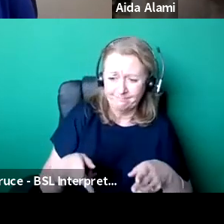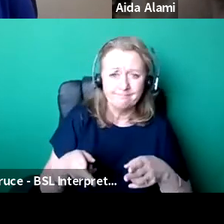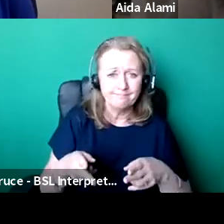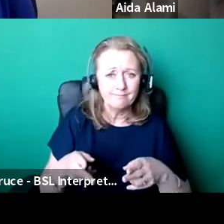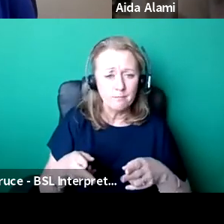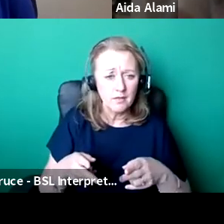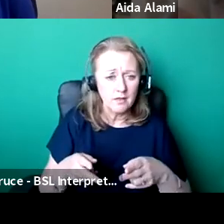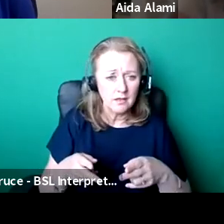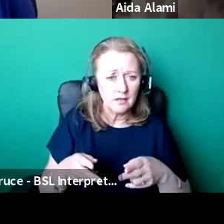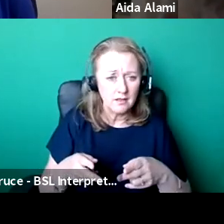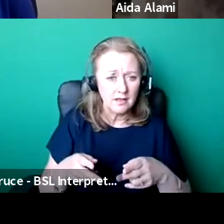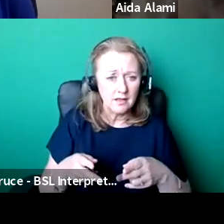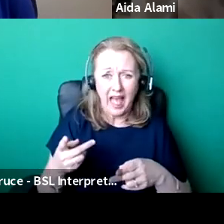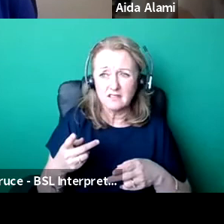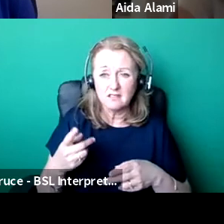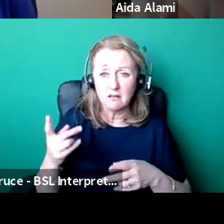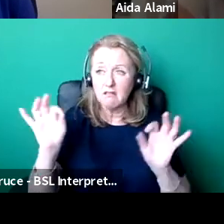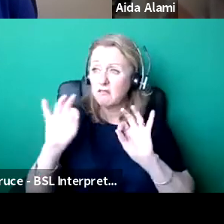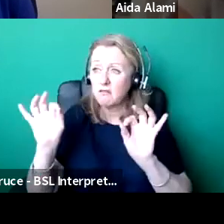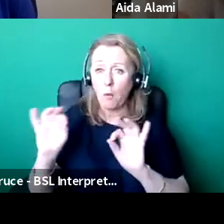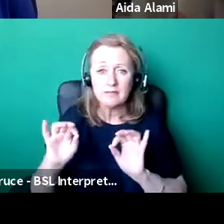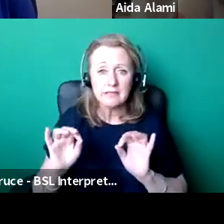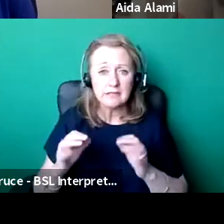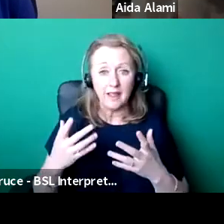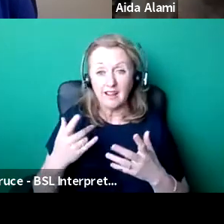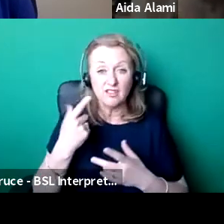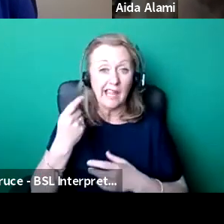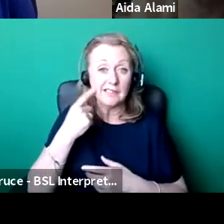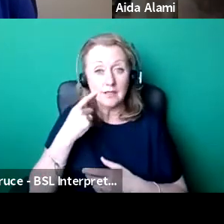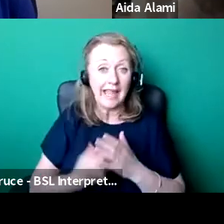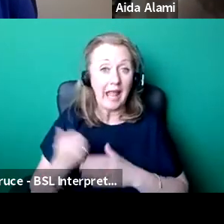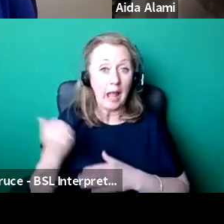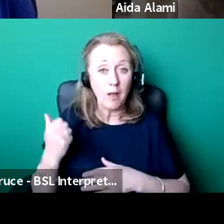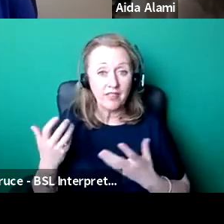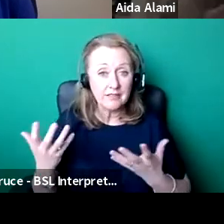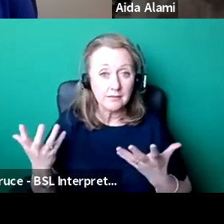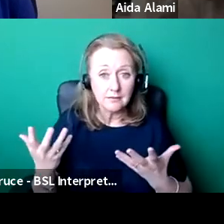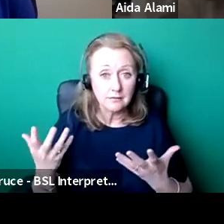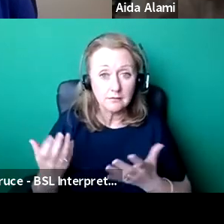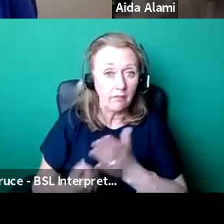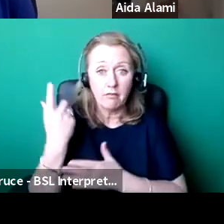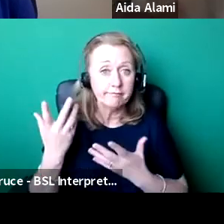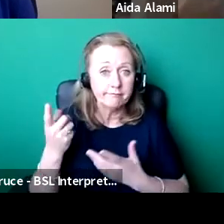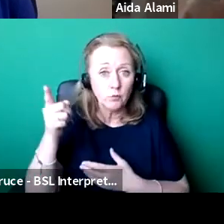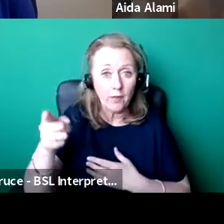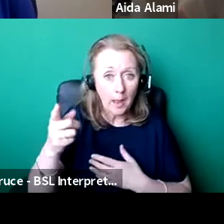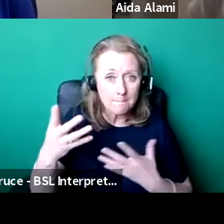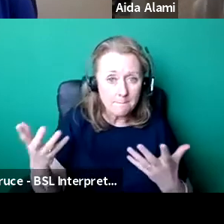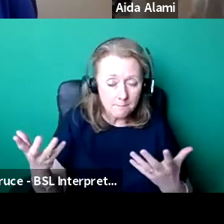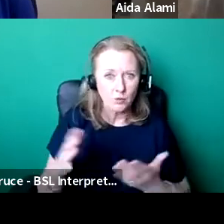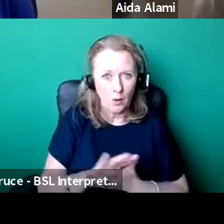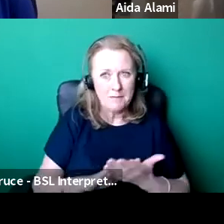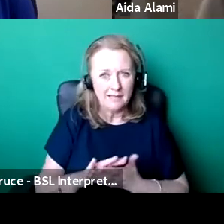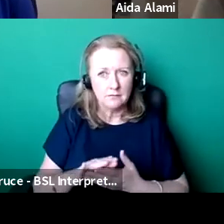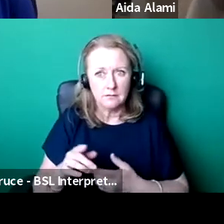and then they got away with it. So it feels like now you can get away with, you know, murdering a journalist in that way. So then, you know, it opens the door to